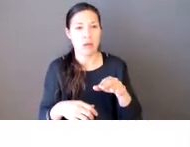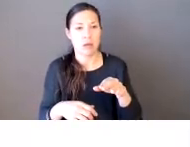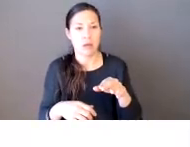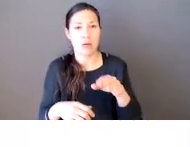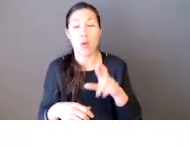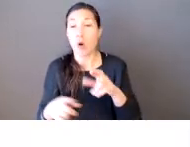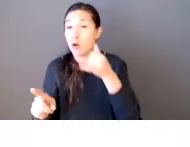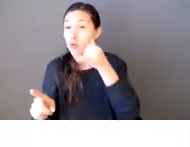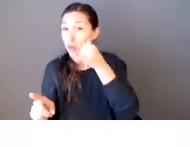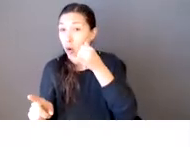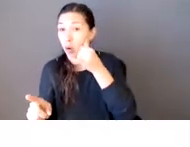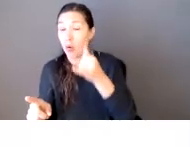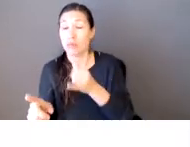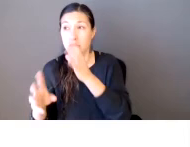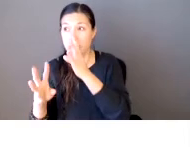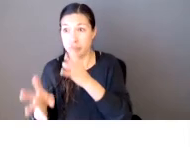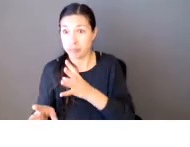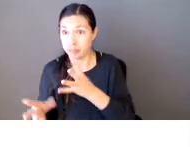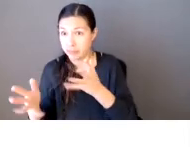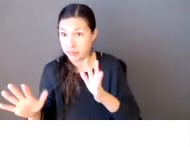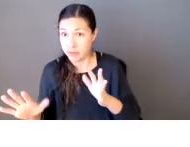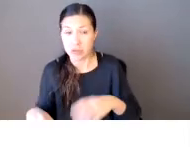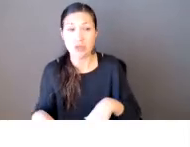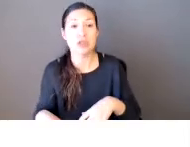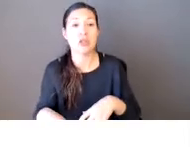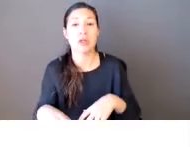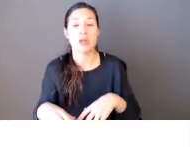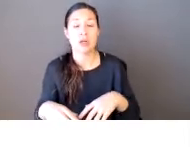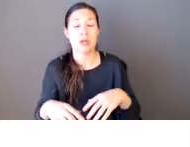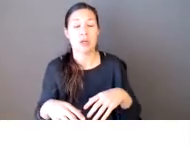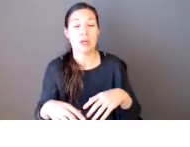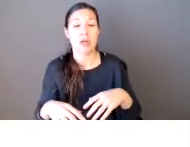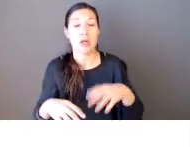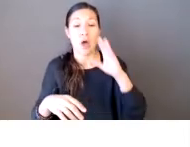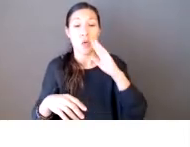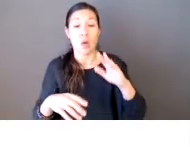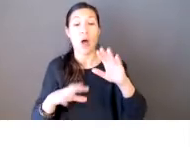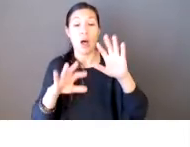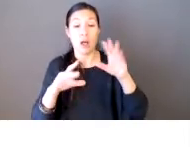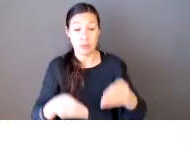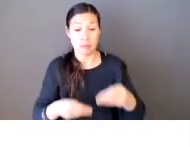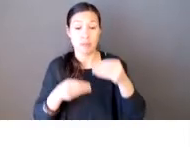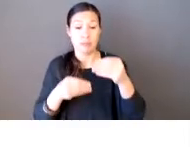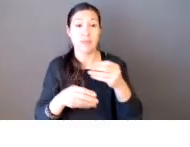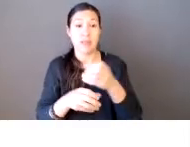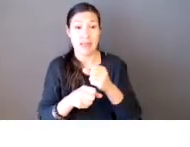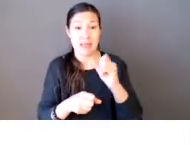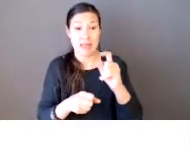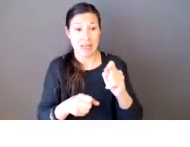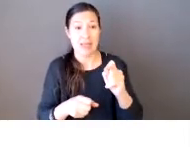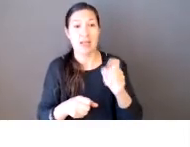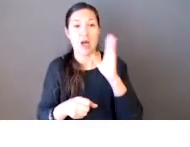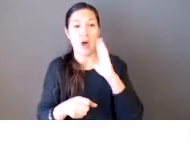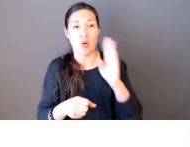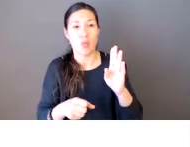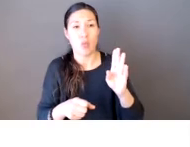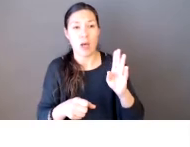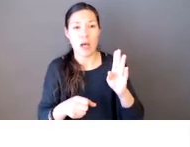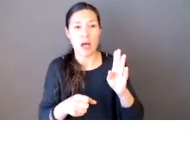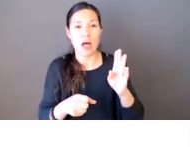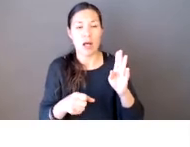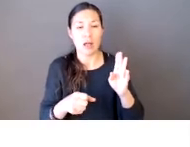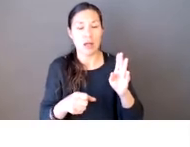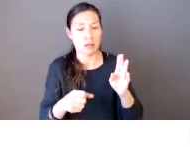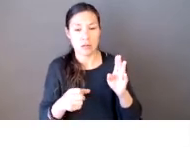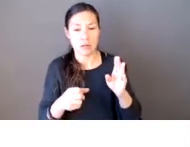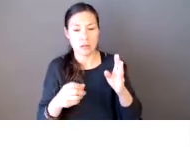up, and they submit it, it goes to or gets dumped into the appropriate screening queue for one of the 19